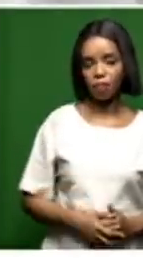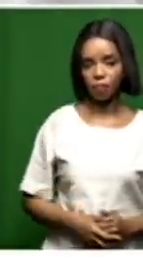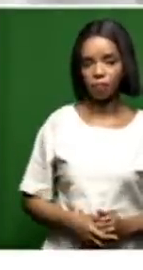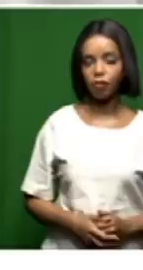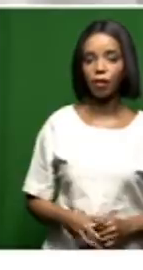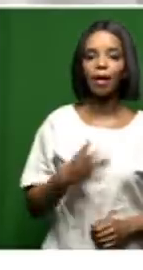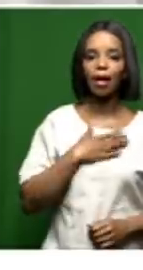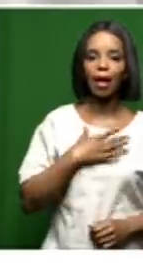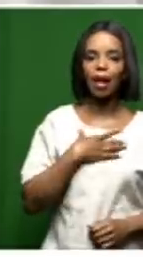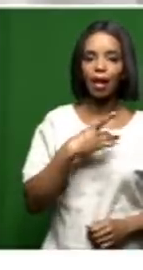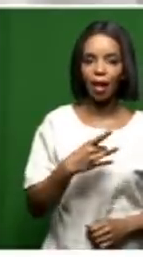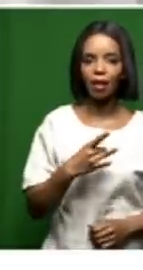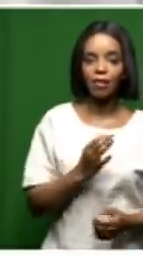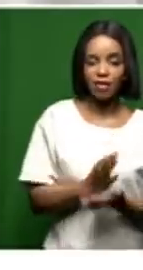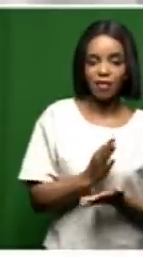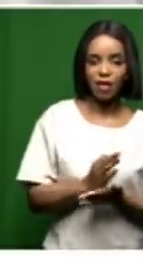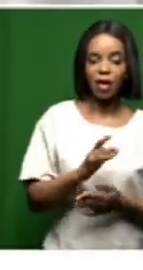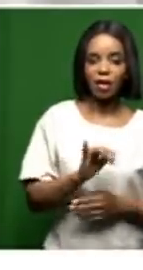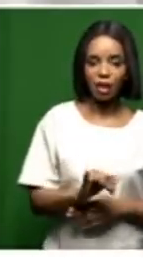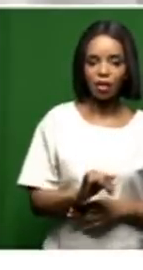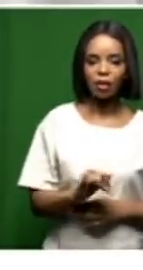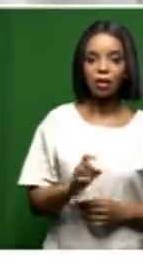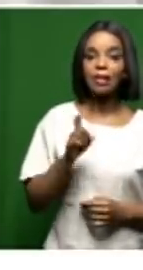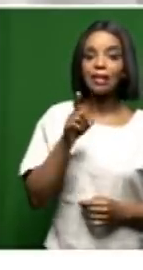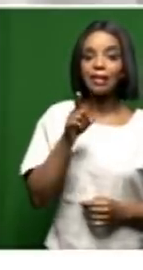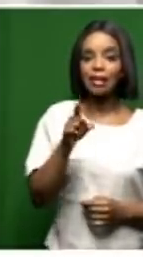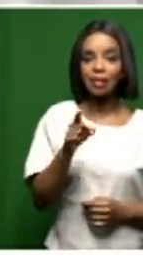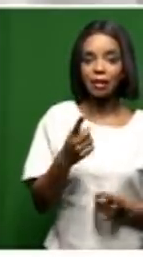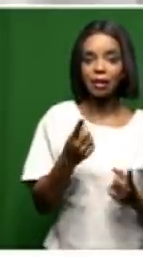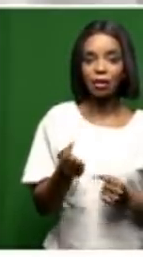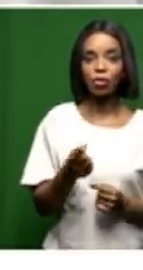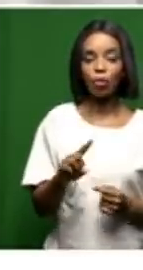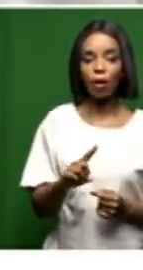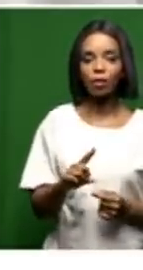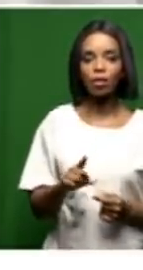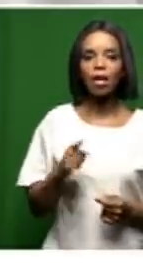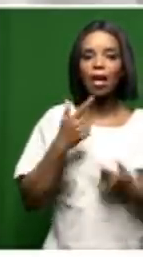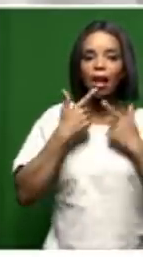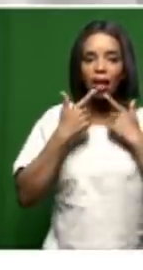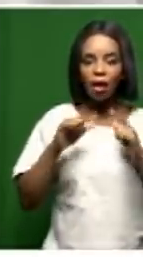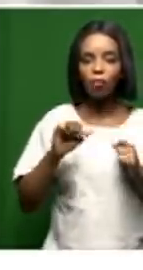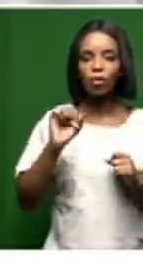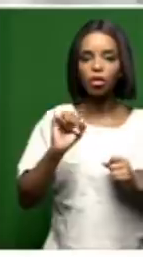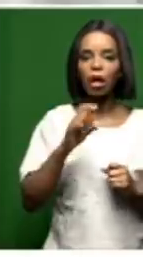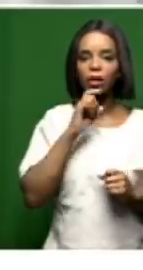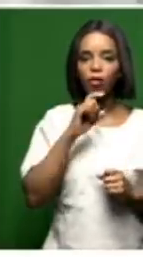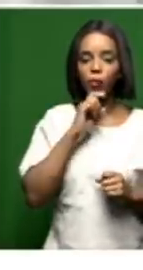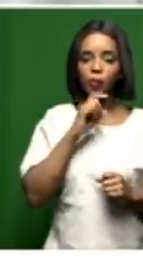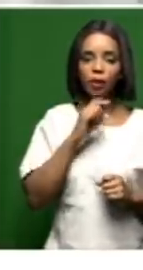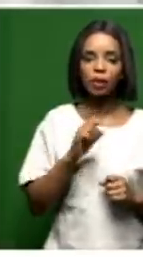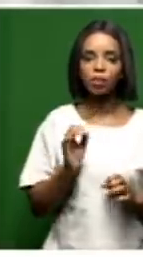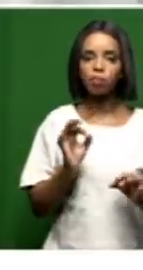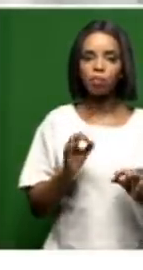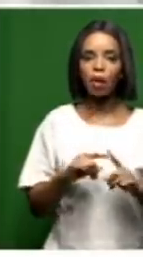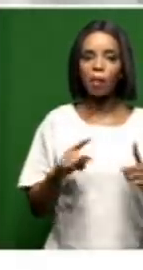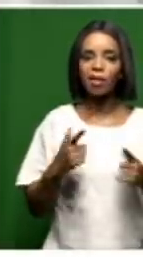that he's more complicated and sophisticated in his language. But he speaks the language of